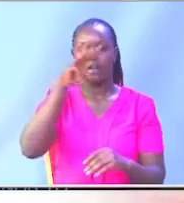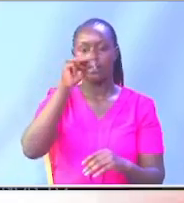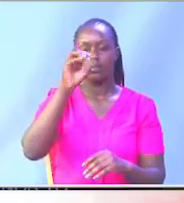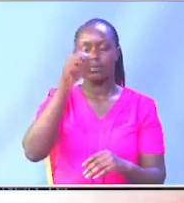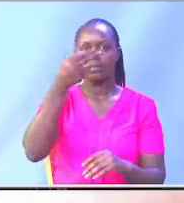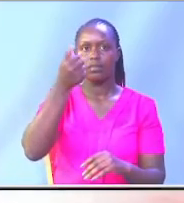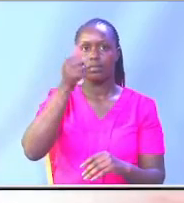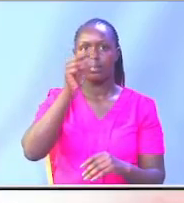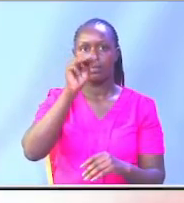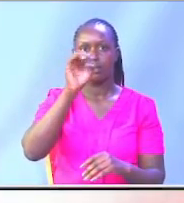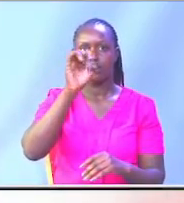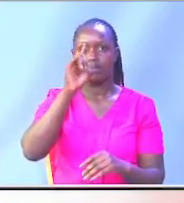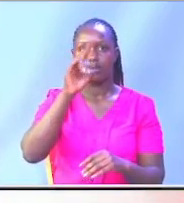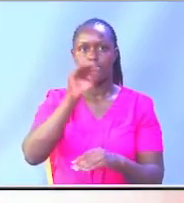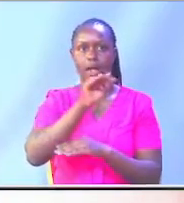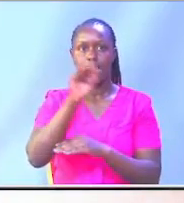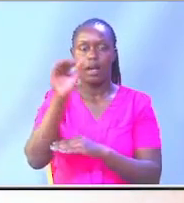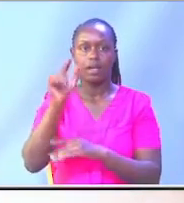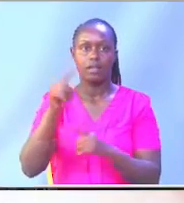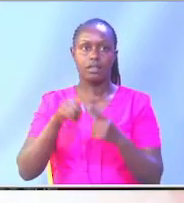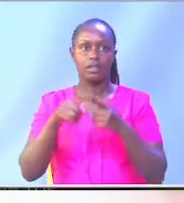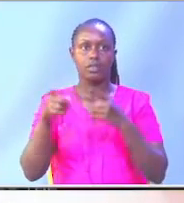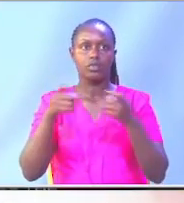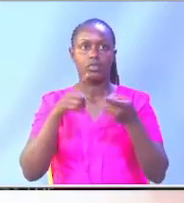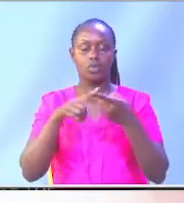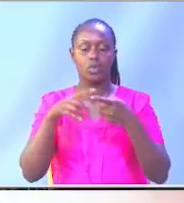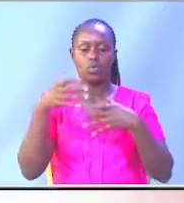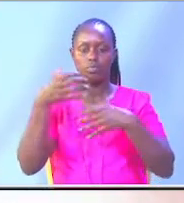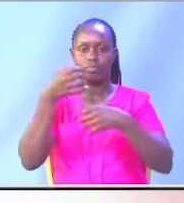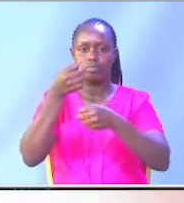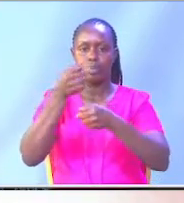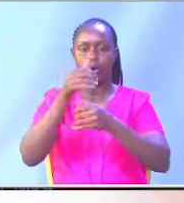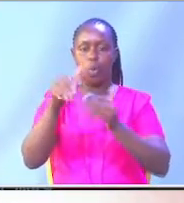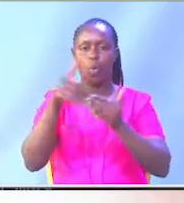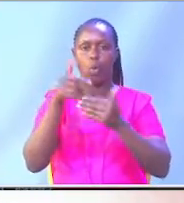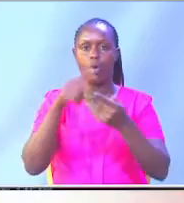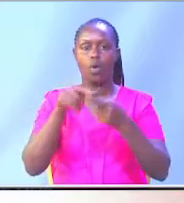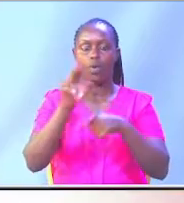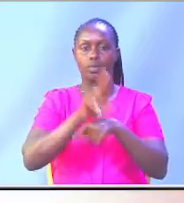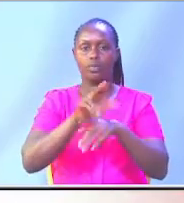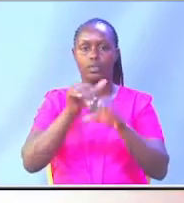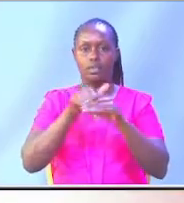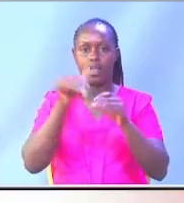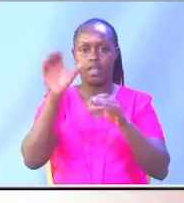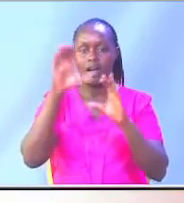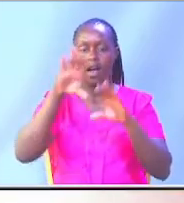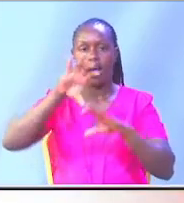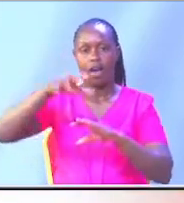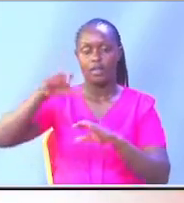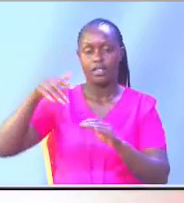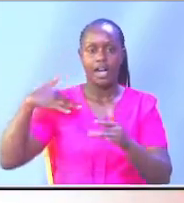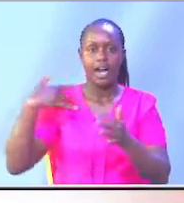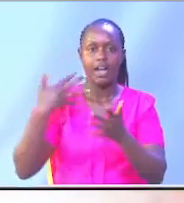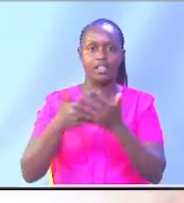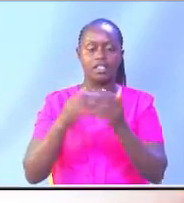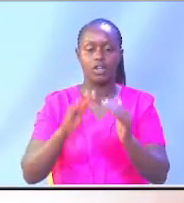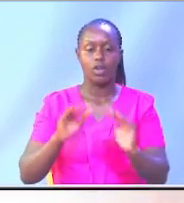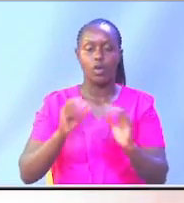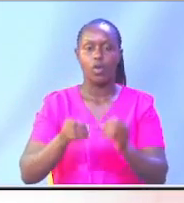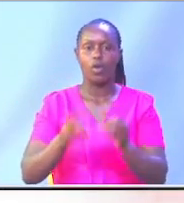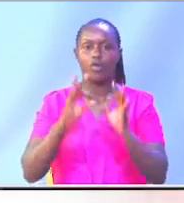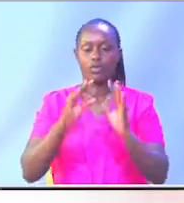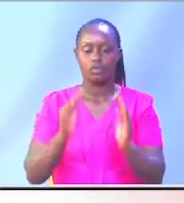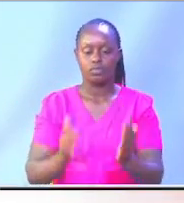has urged the National Treasury in control of budget to halt expenditures in the county until the official handover is done by the former governor to